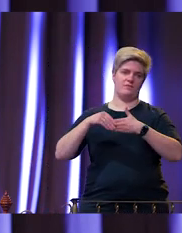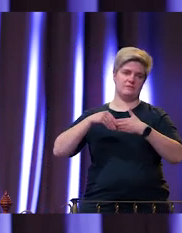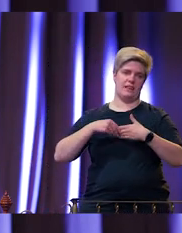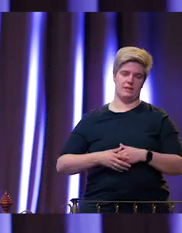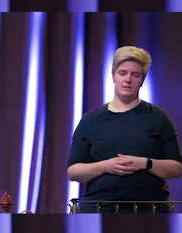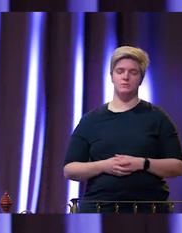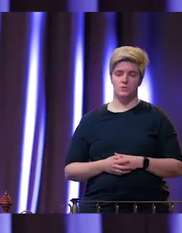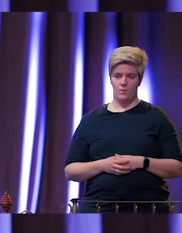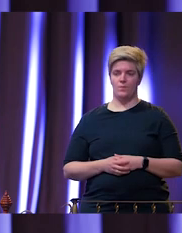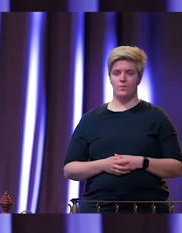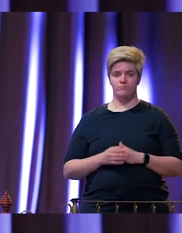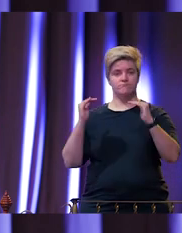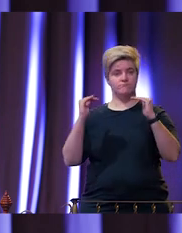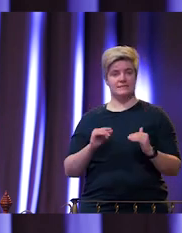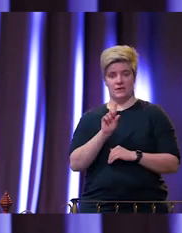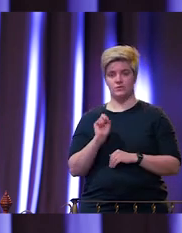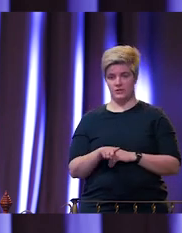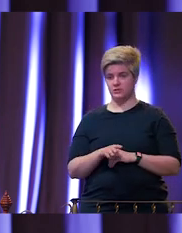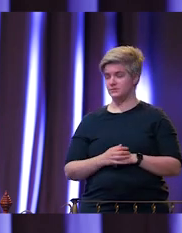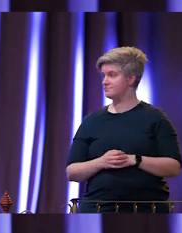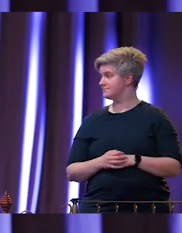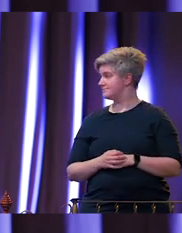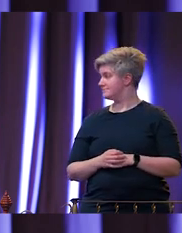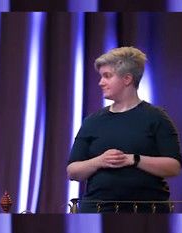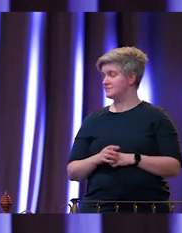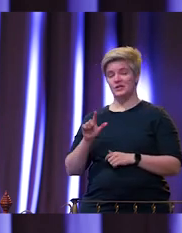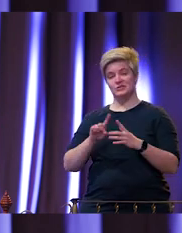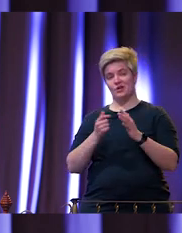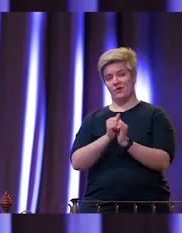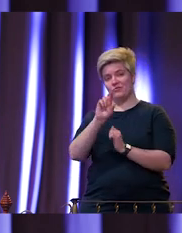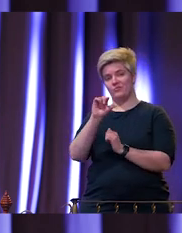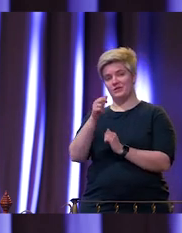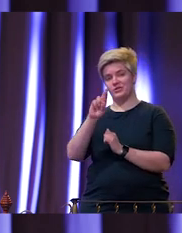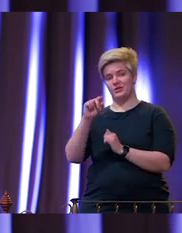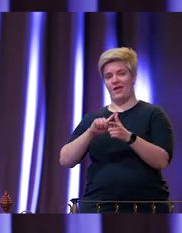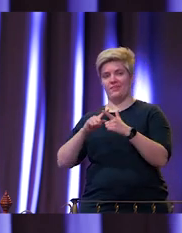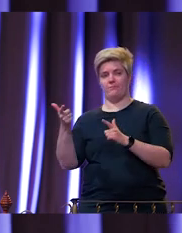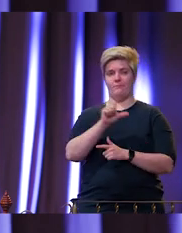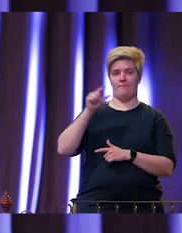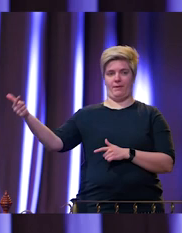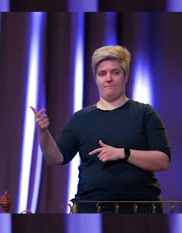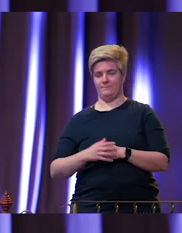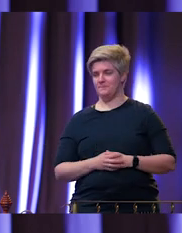So next question, I'll go to Richard. And then we'll go around the circle again.